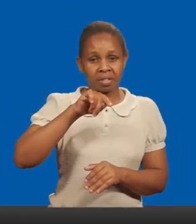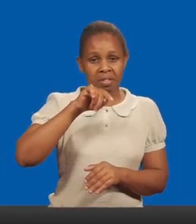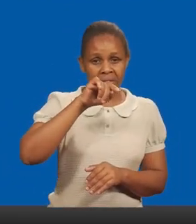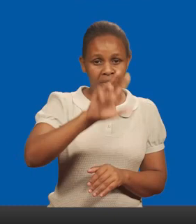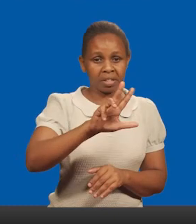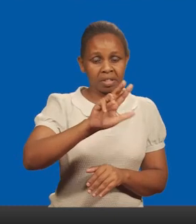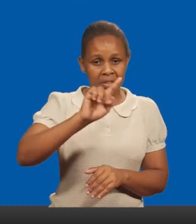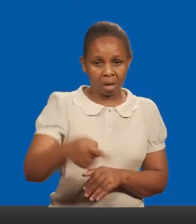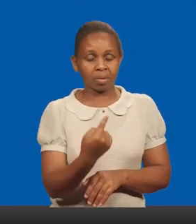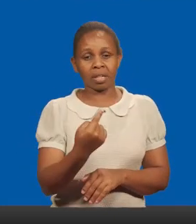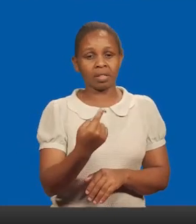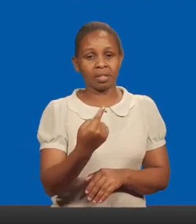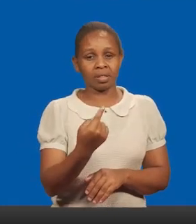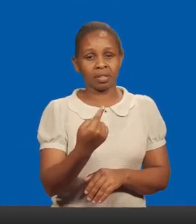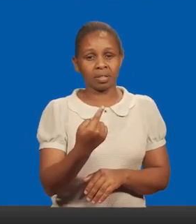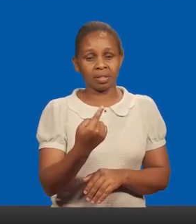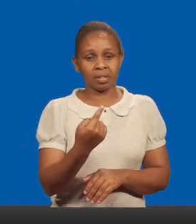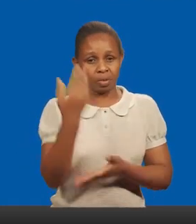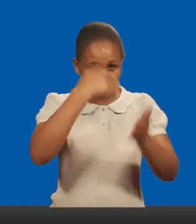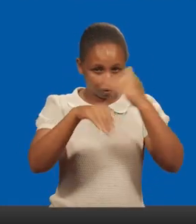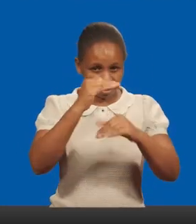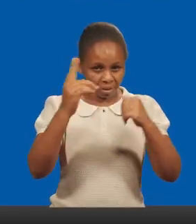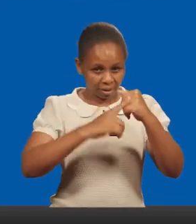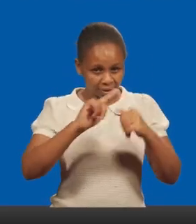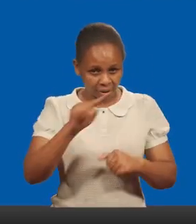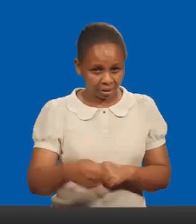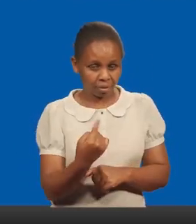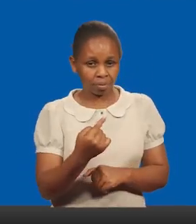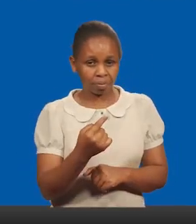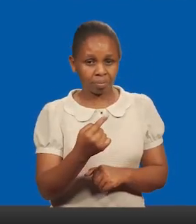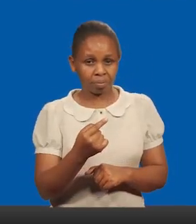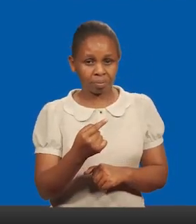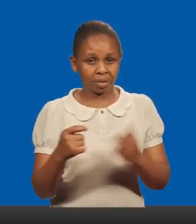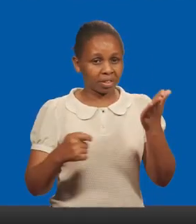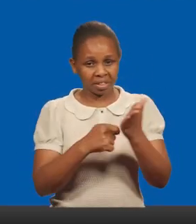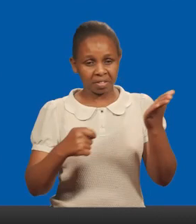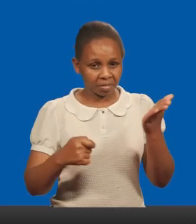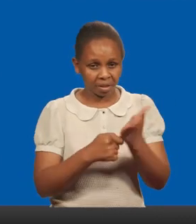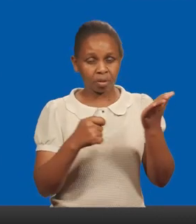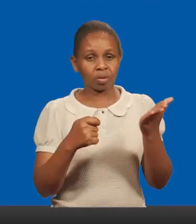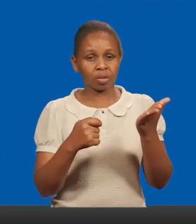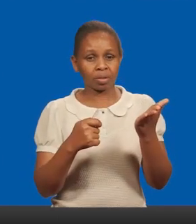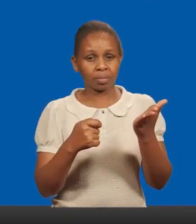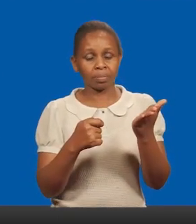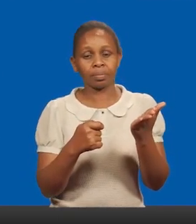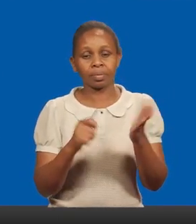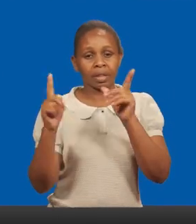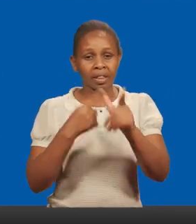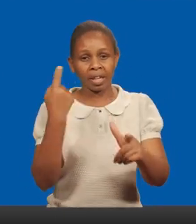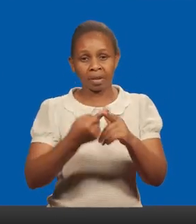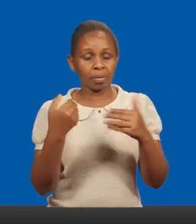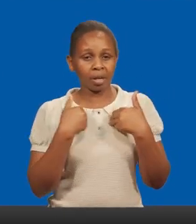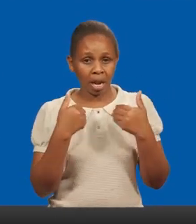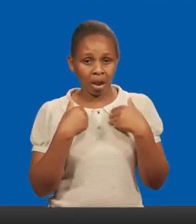given 3,000 shillings per student. For university, 6,000 Kenya shillings. For tertiary colleges, KMTC, we have